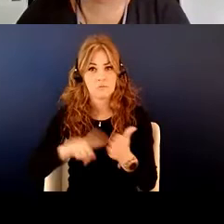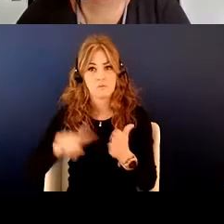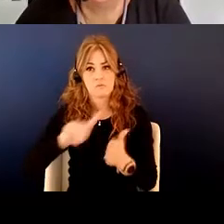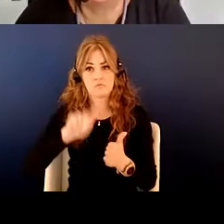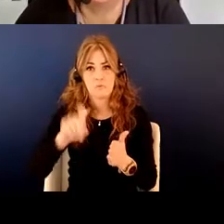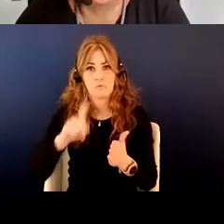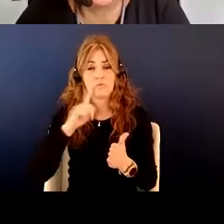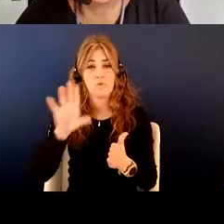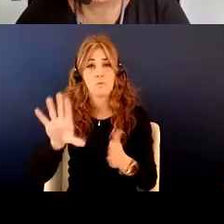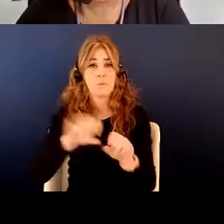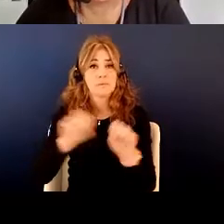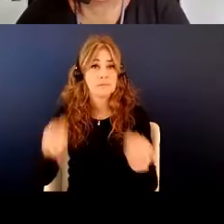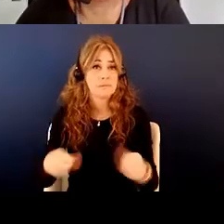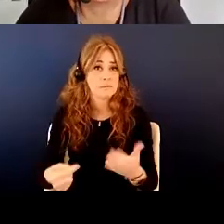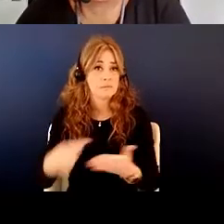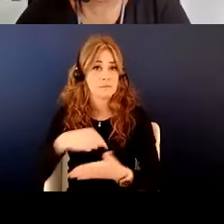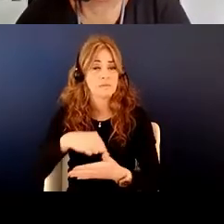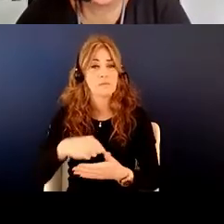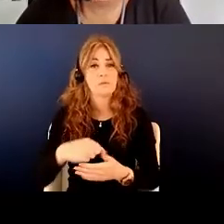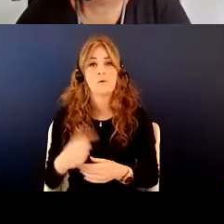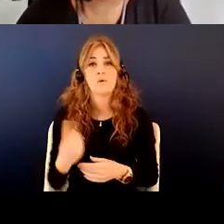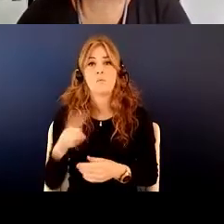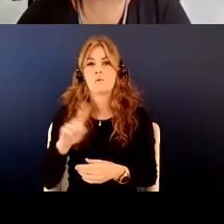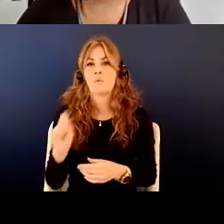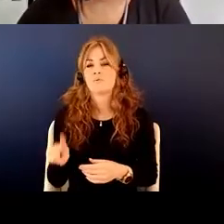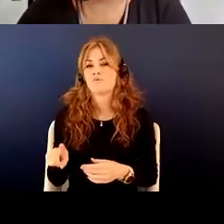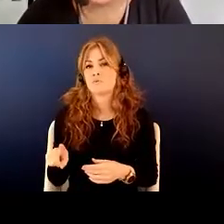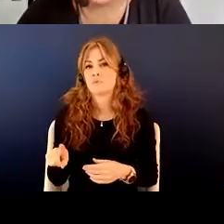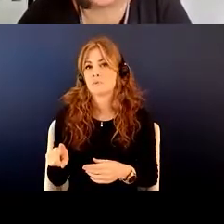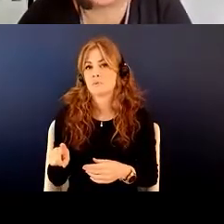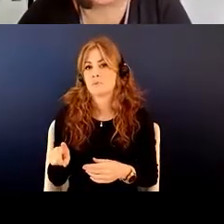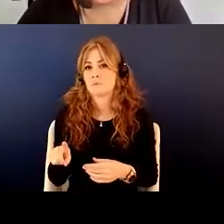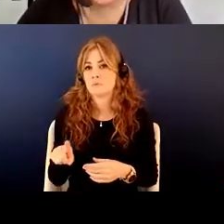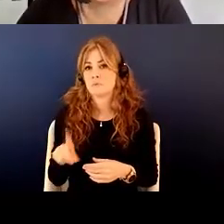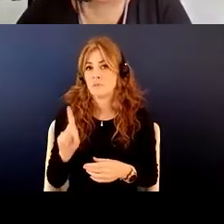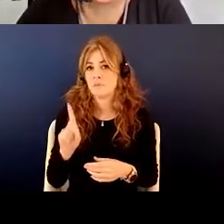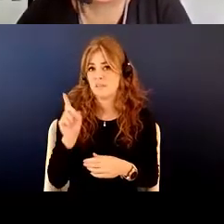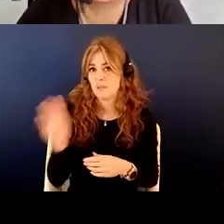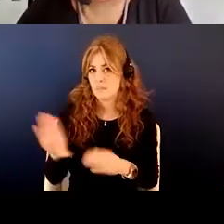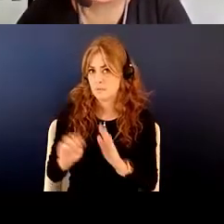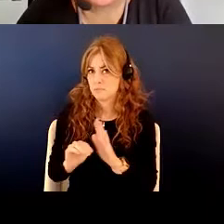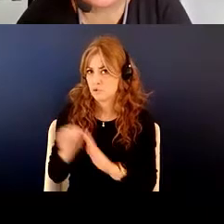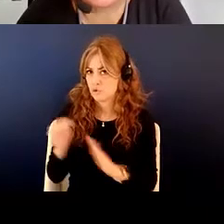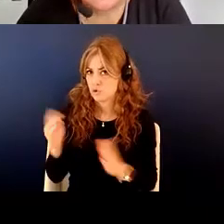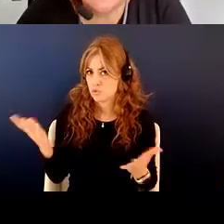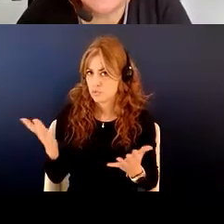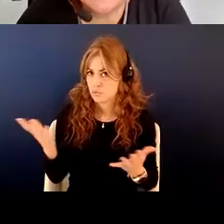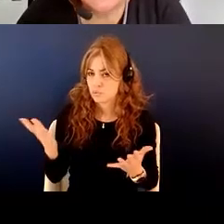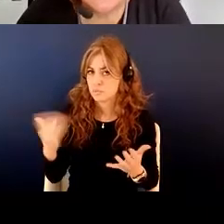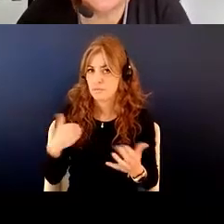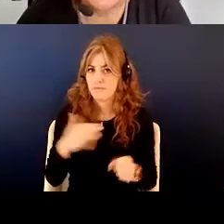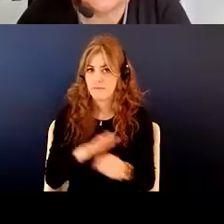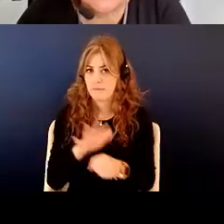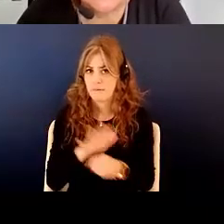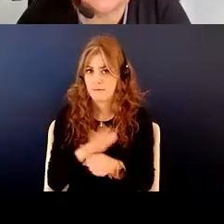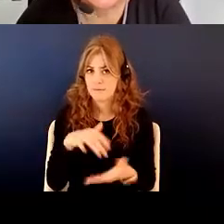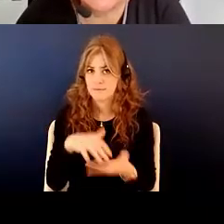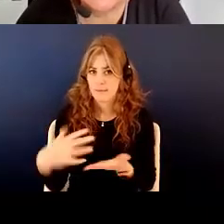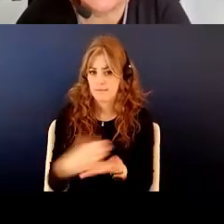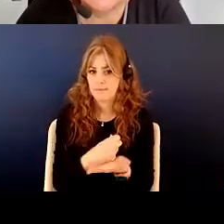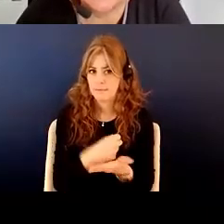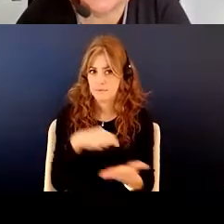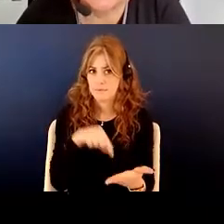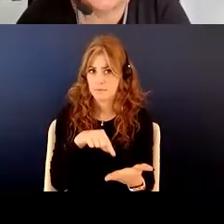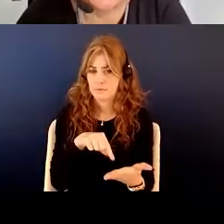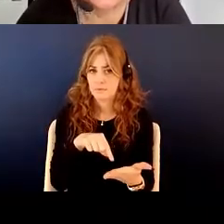review. One question is sort of how mature is the database? Are there sufficient studies available to you to conduct